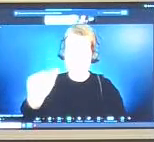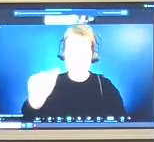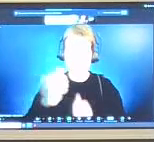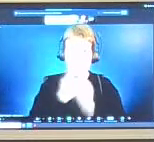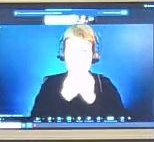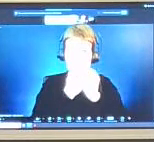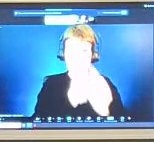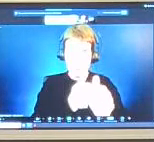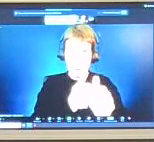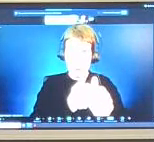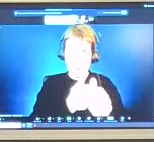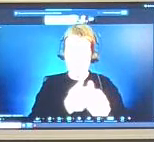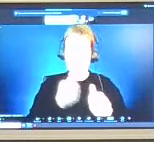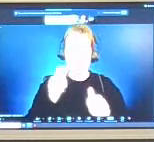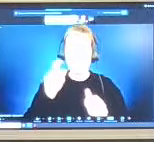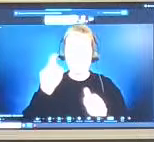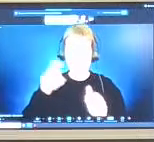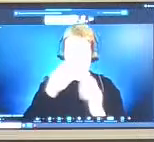I'm ready to write.